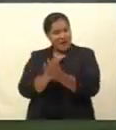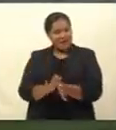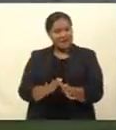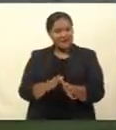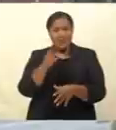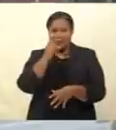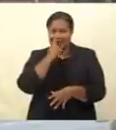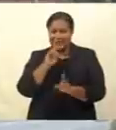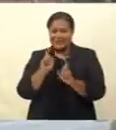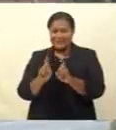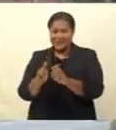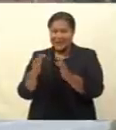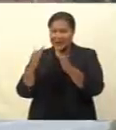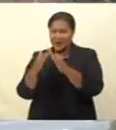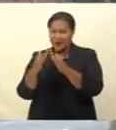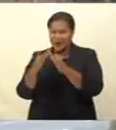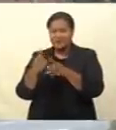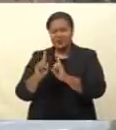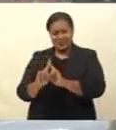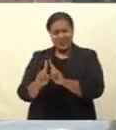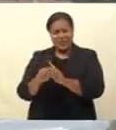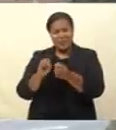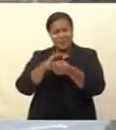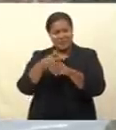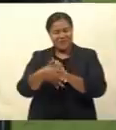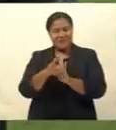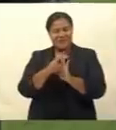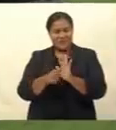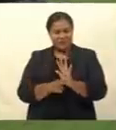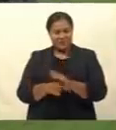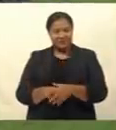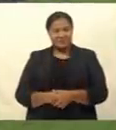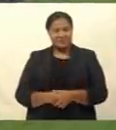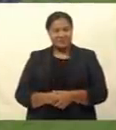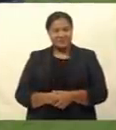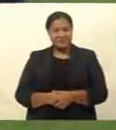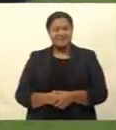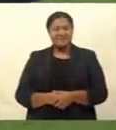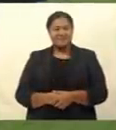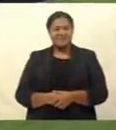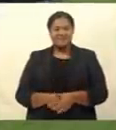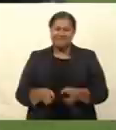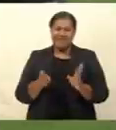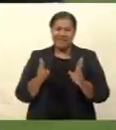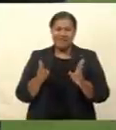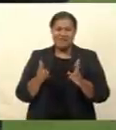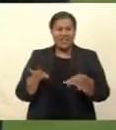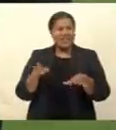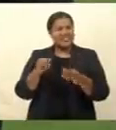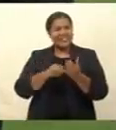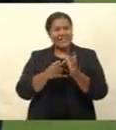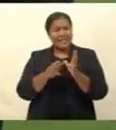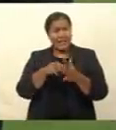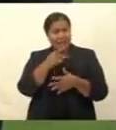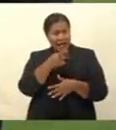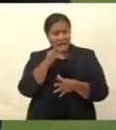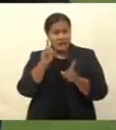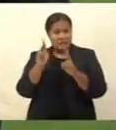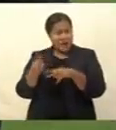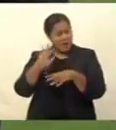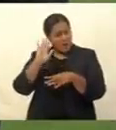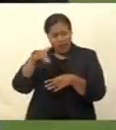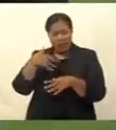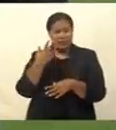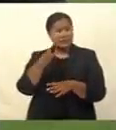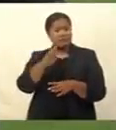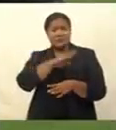stayed indoors to follow the COVID-19 restrictions. On a normal Saturday, this park would be the busiest in the Central